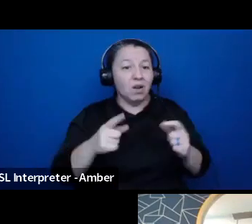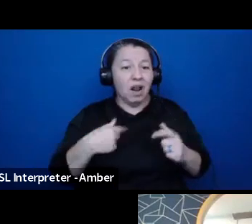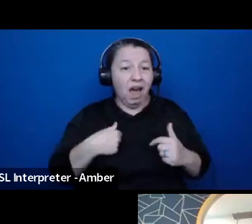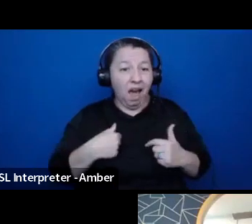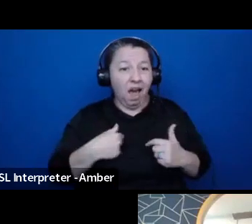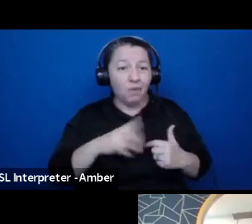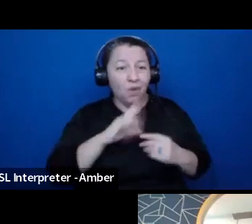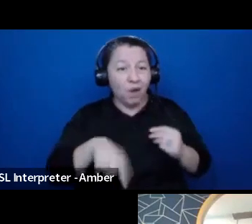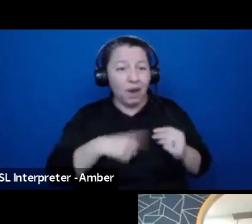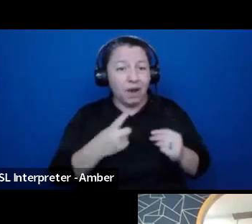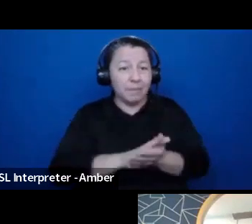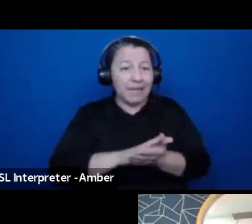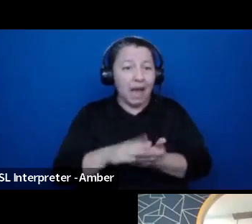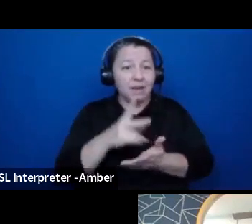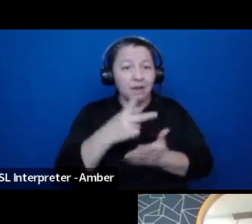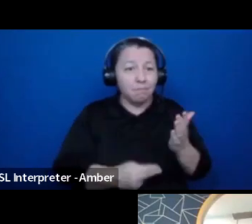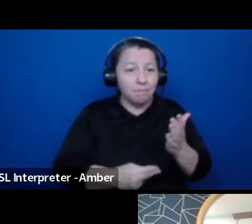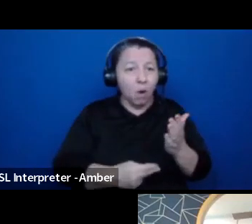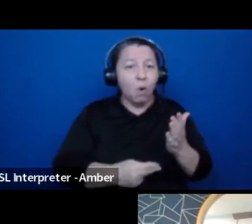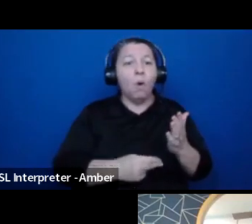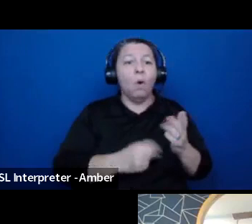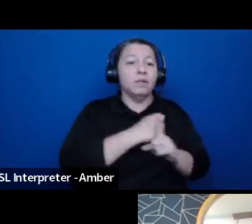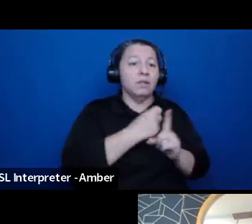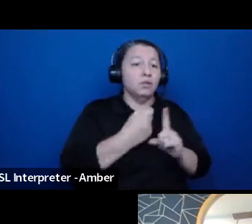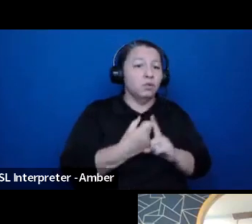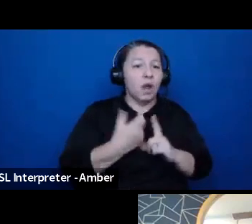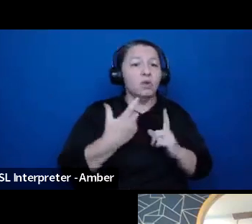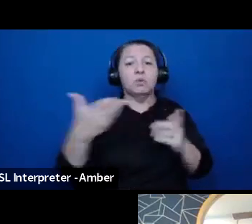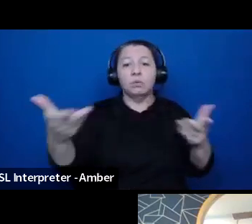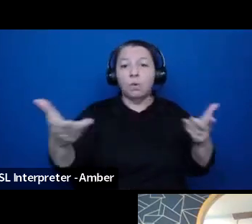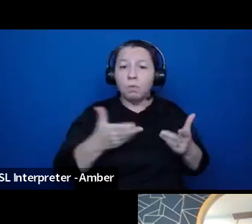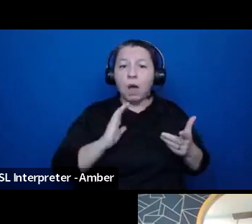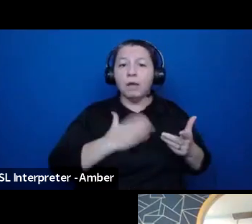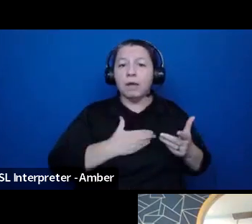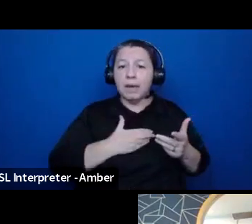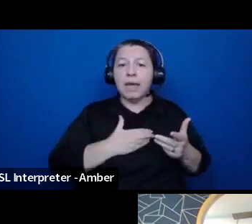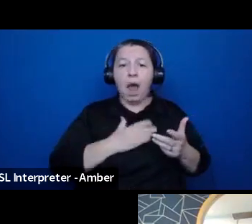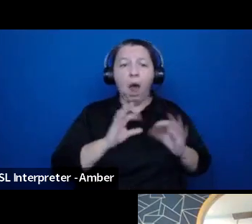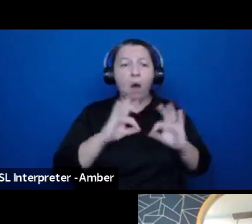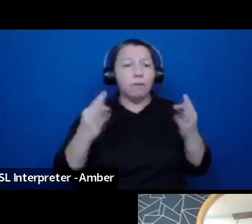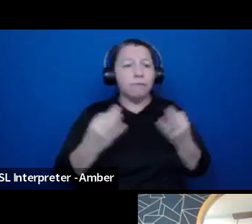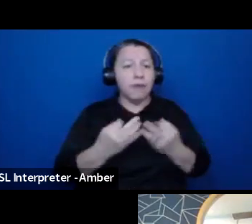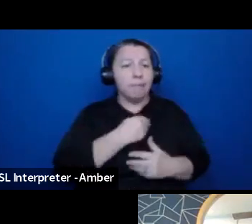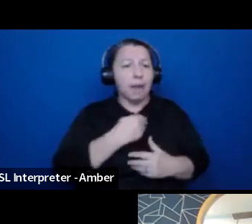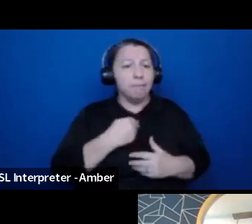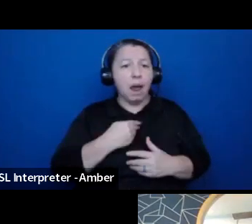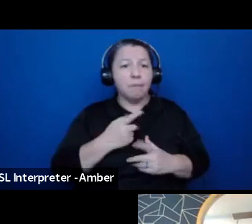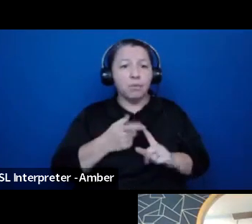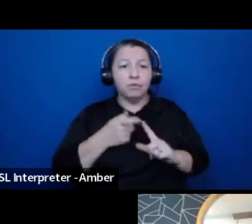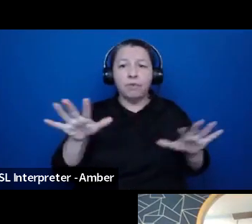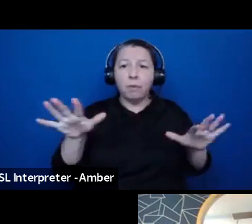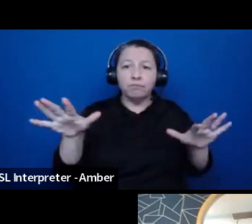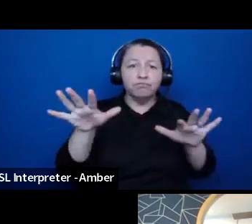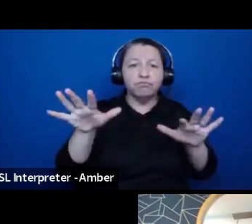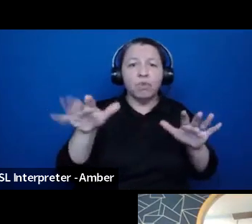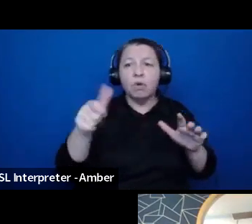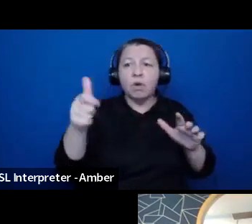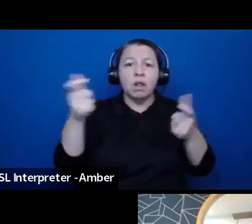kind in both settings, you know, welcoming our urban relatives in a tribal setting and not being,